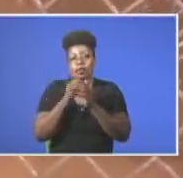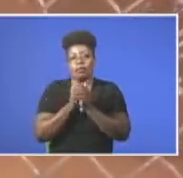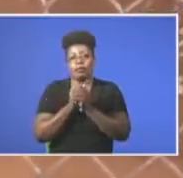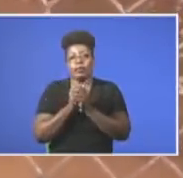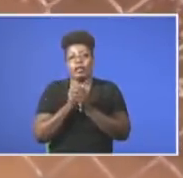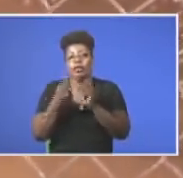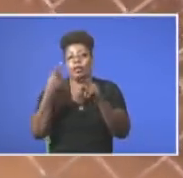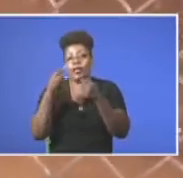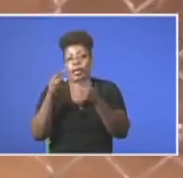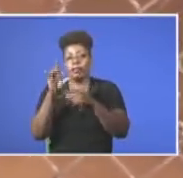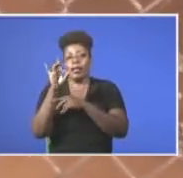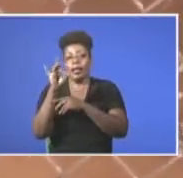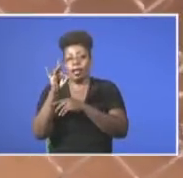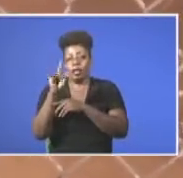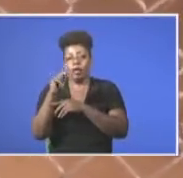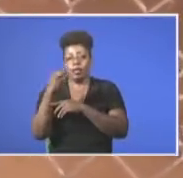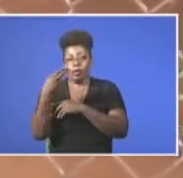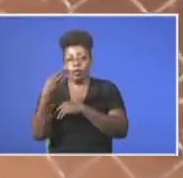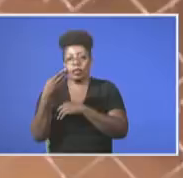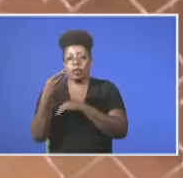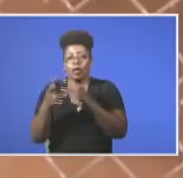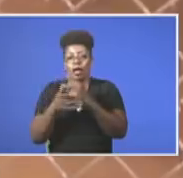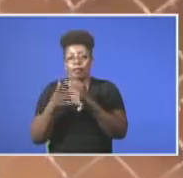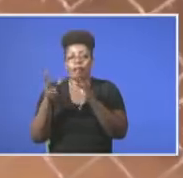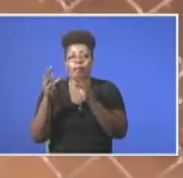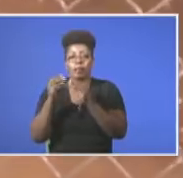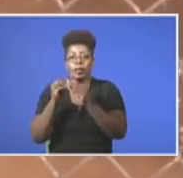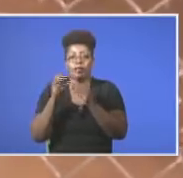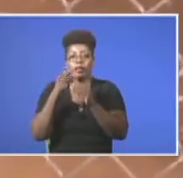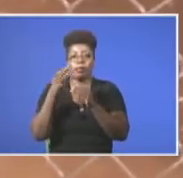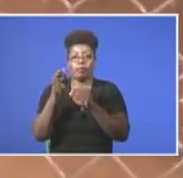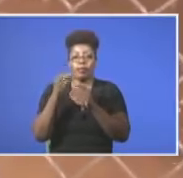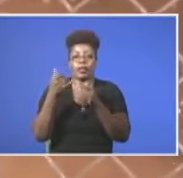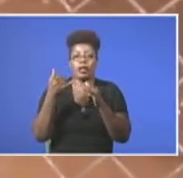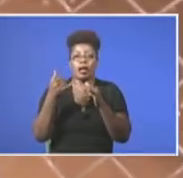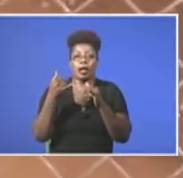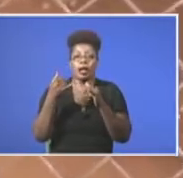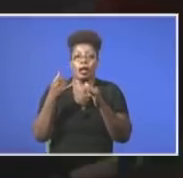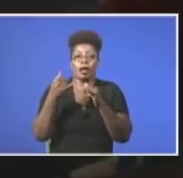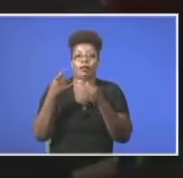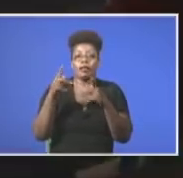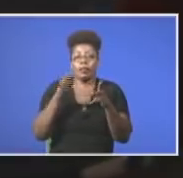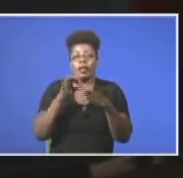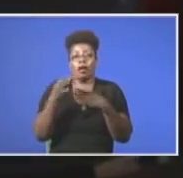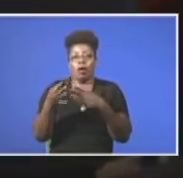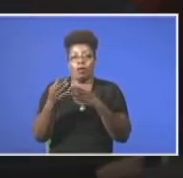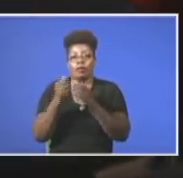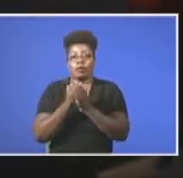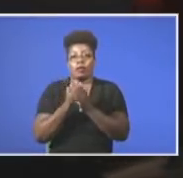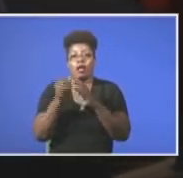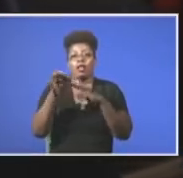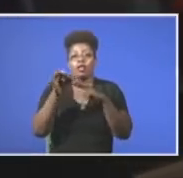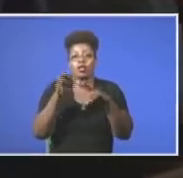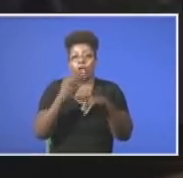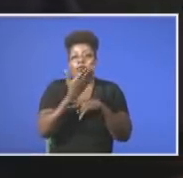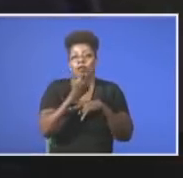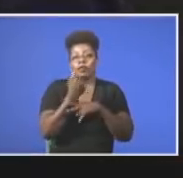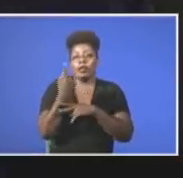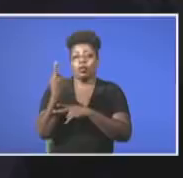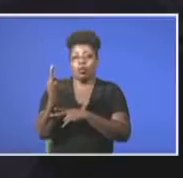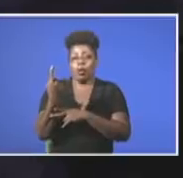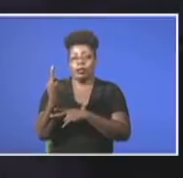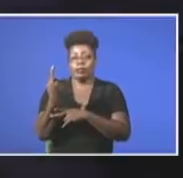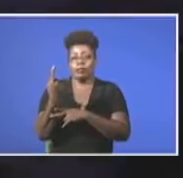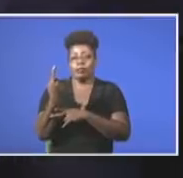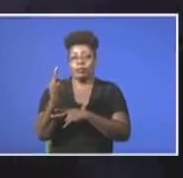at 8 o'clock. We're also having our technical meeting for the playoffs and championships on Thursday as well. The score was 15-1. I mean, is